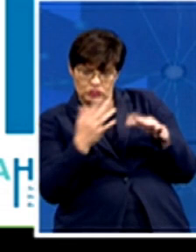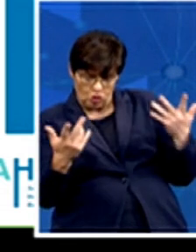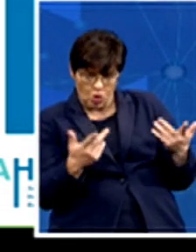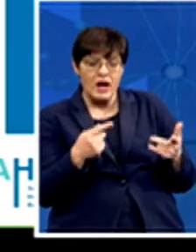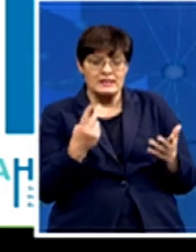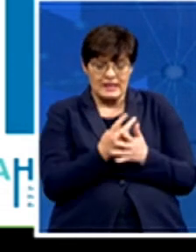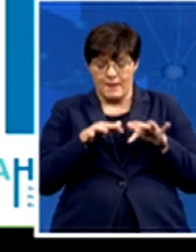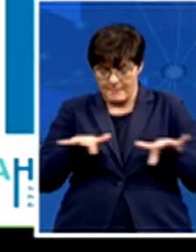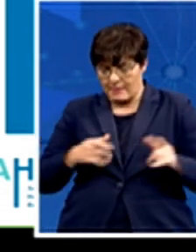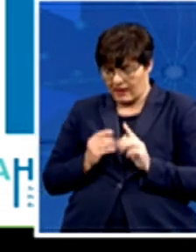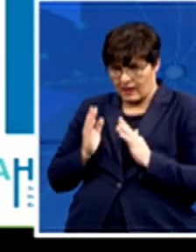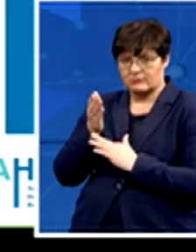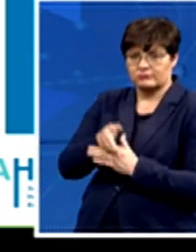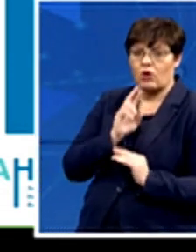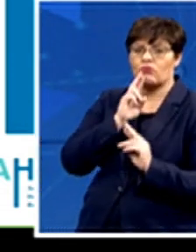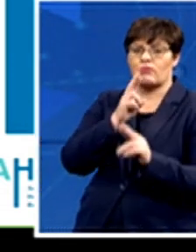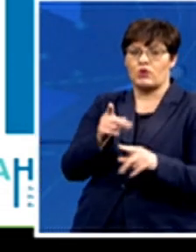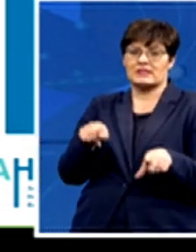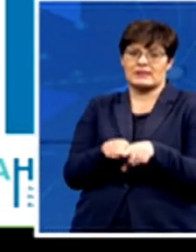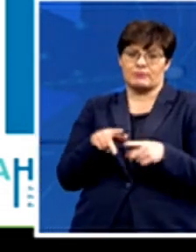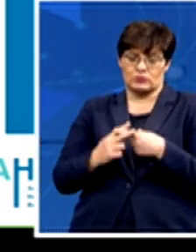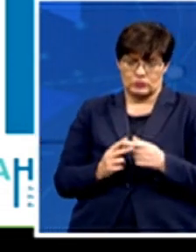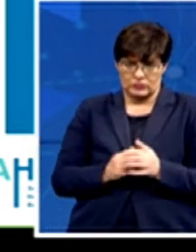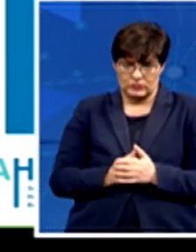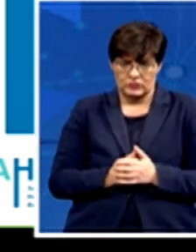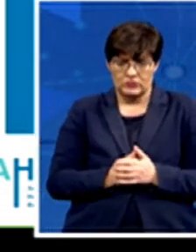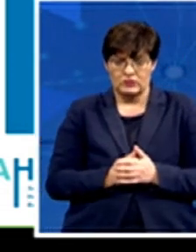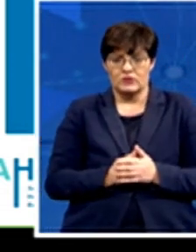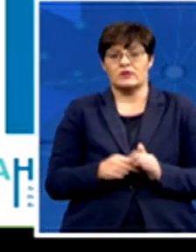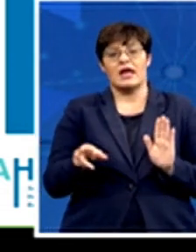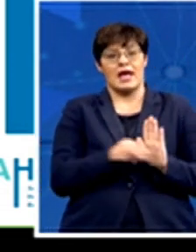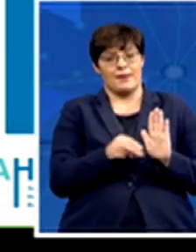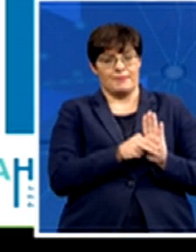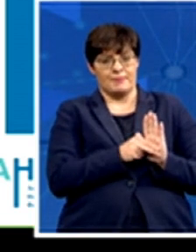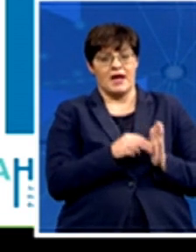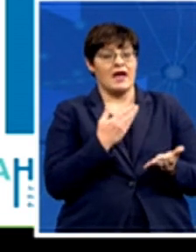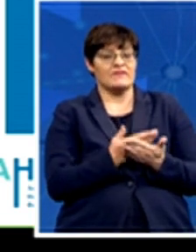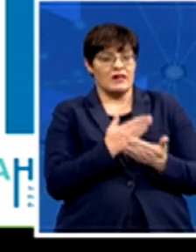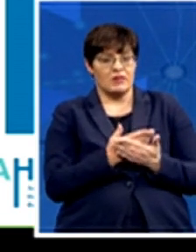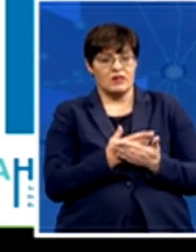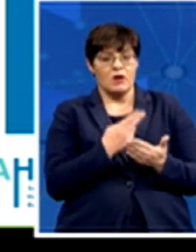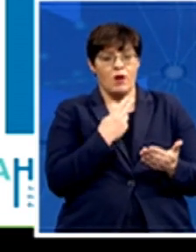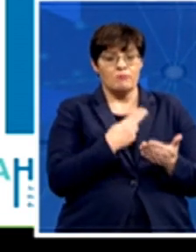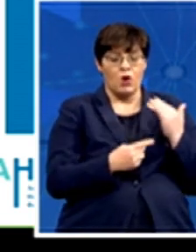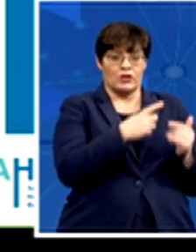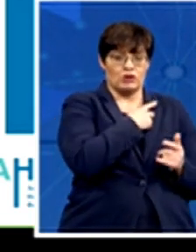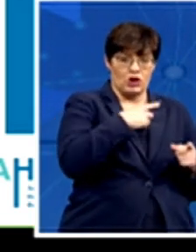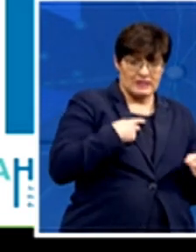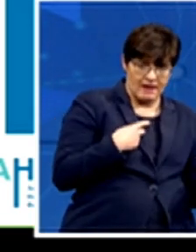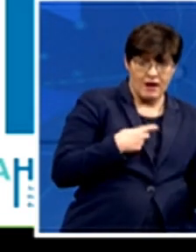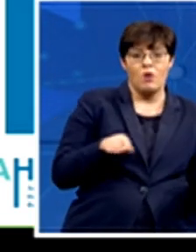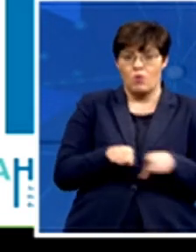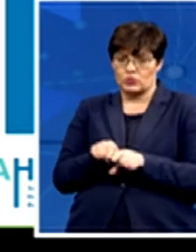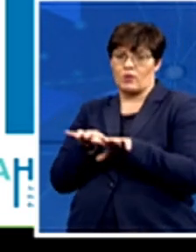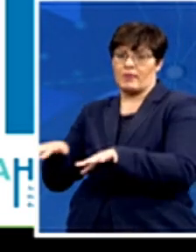very same tool. And the app, it's actually available for both healthcare professionals and the public. And it's available on